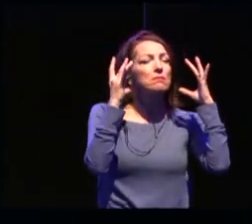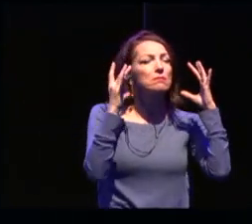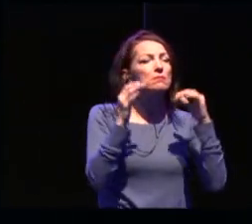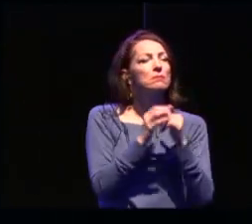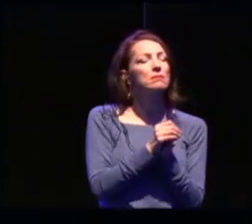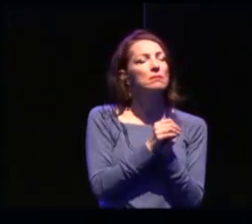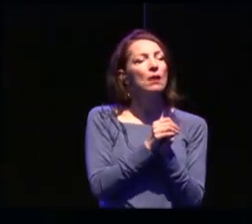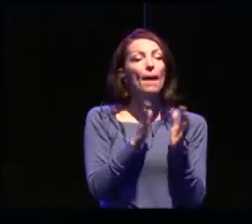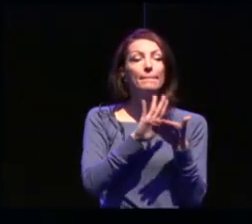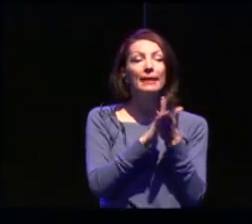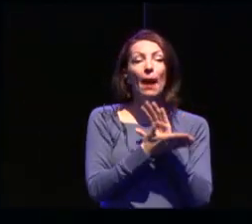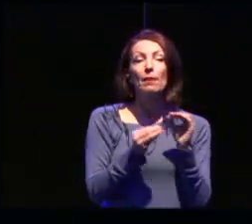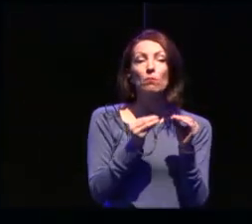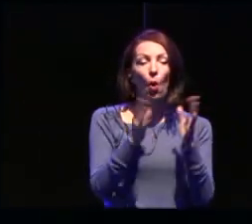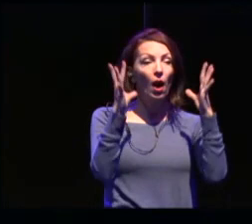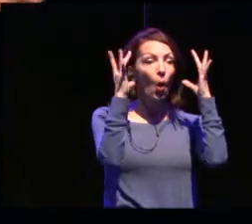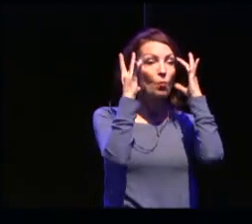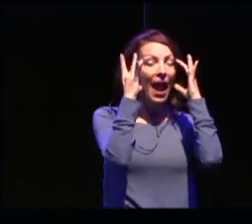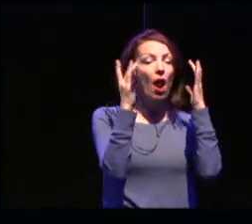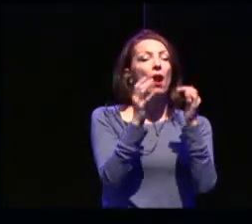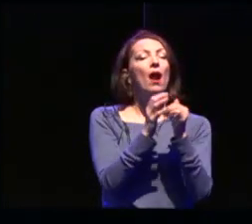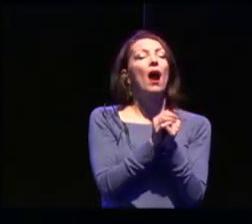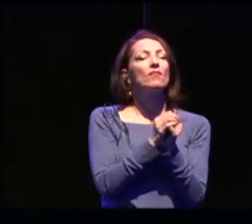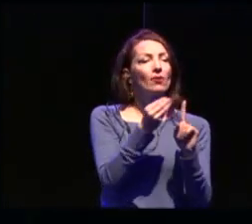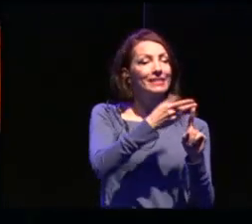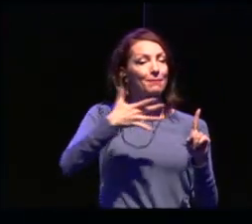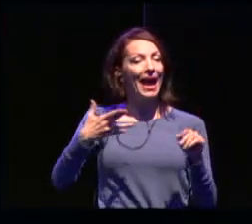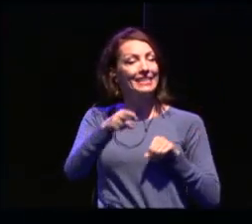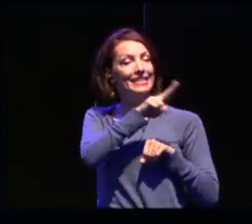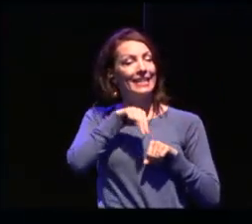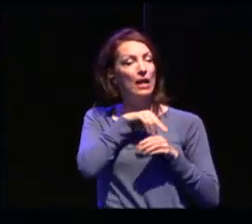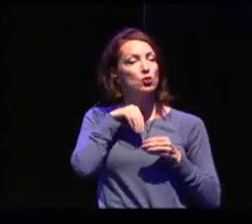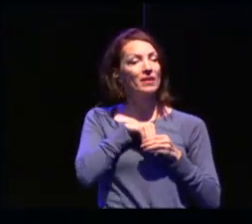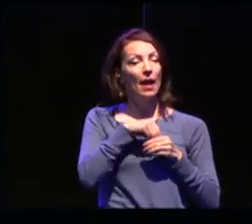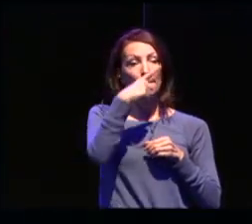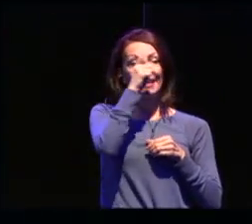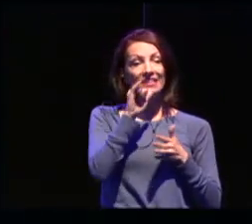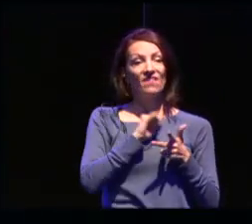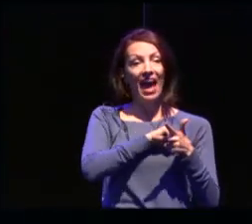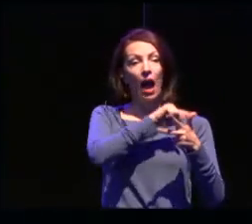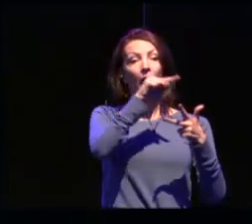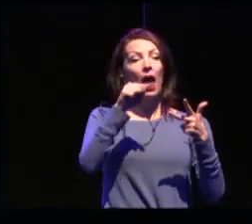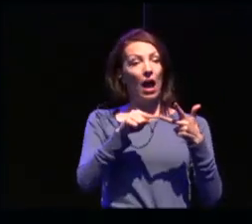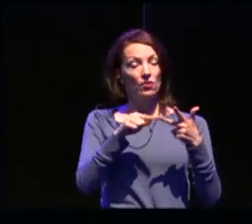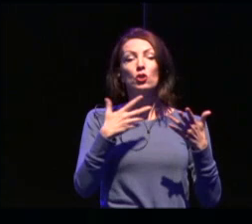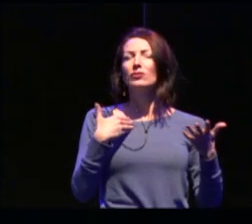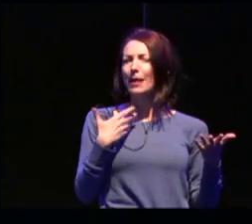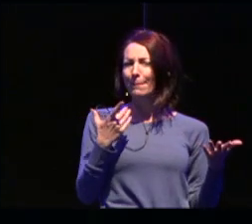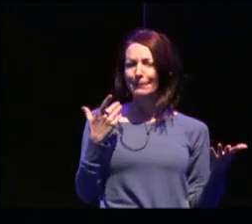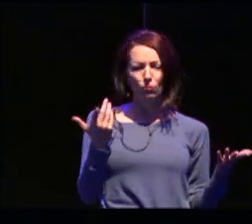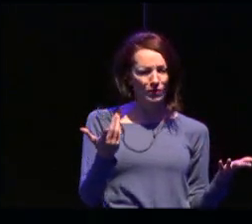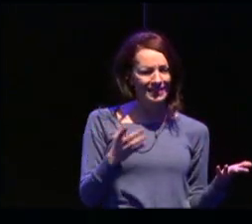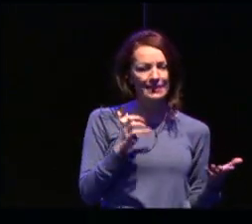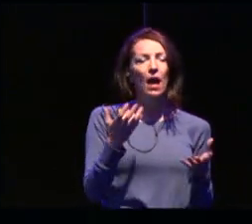awareness, we're becoming more aware of our expanded nature. And then because of that, there's some dissolution.